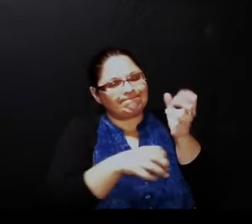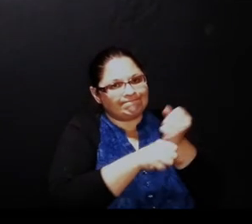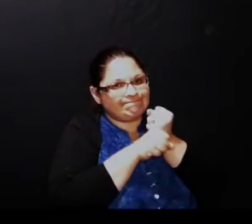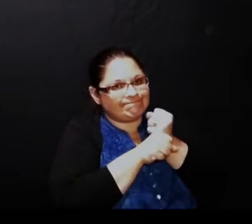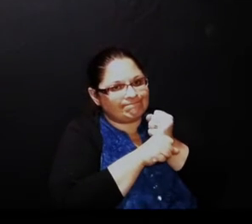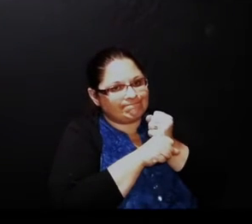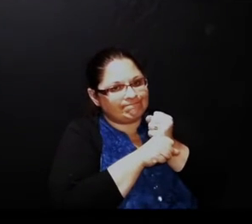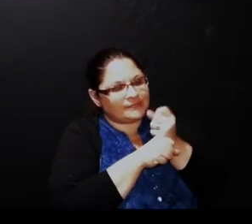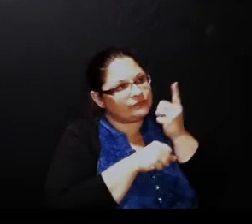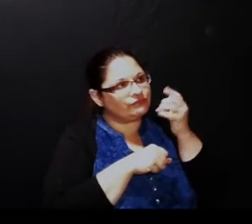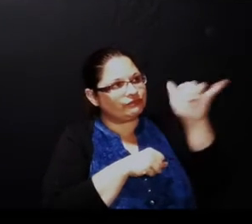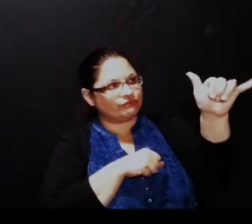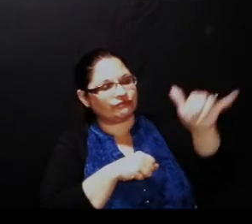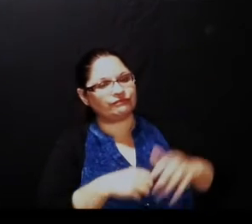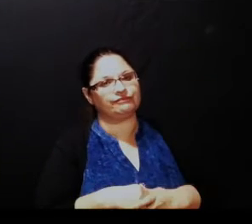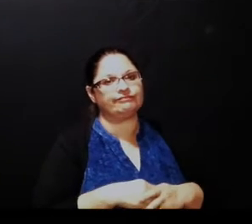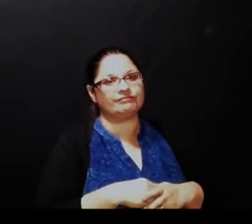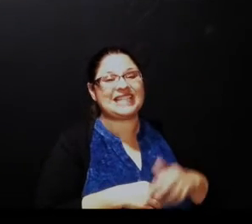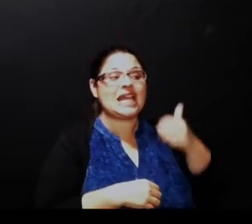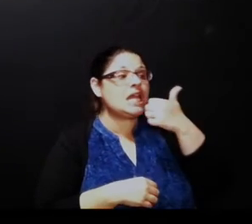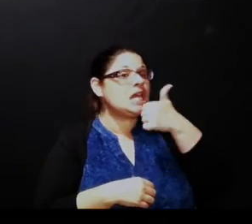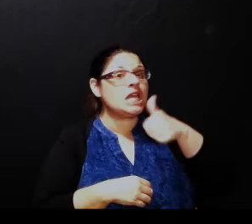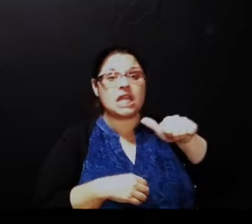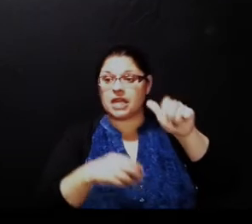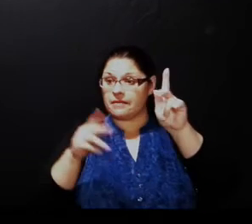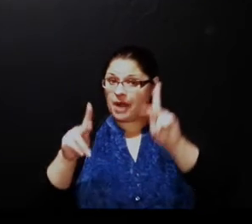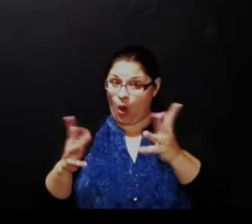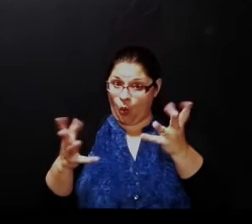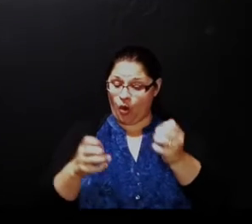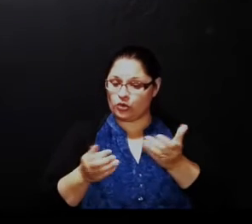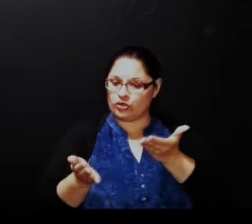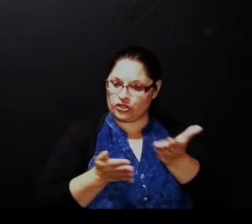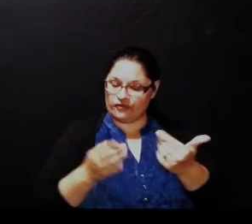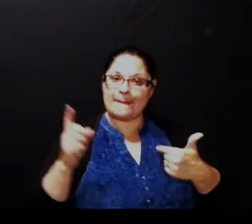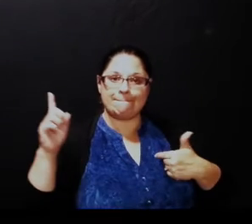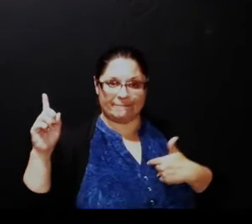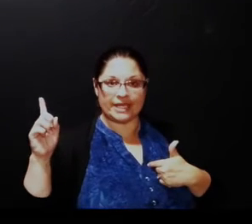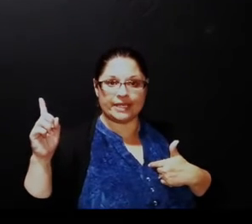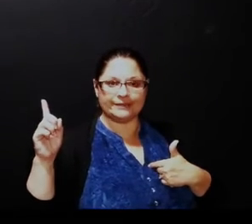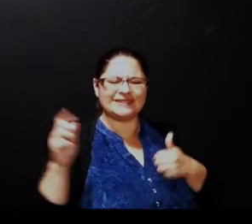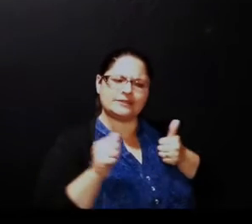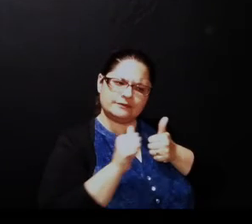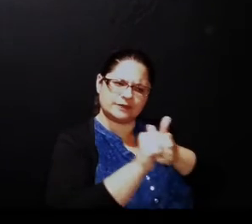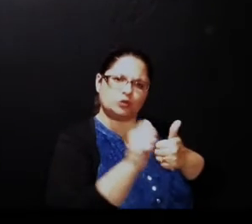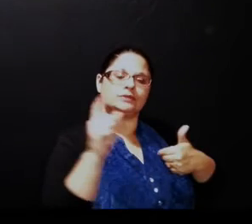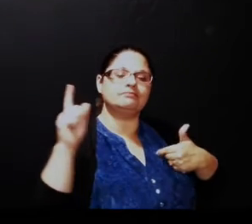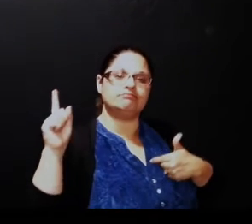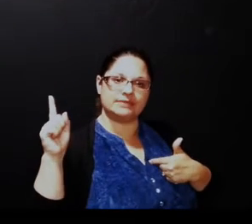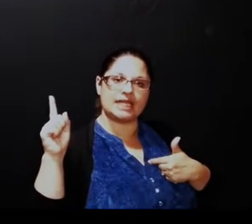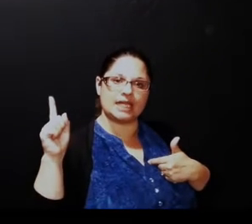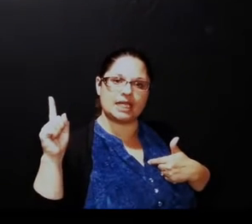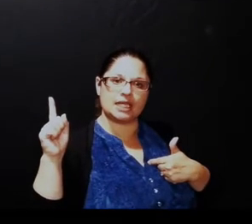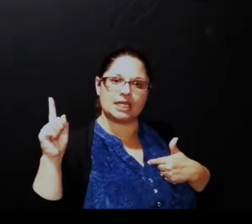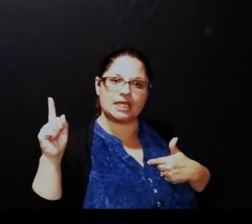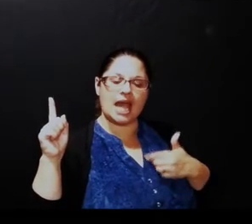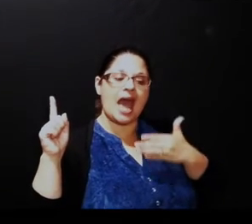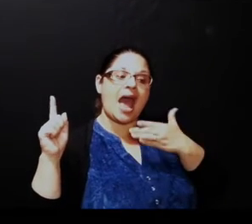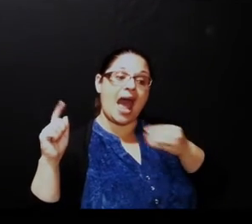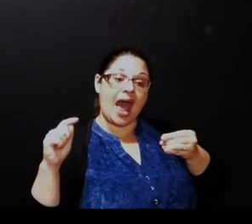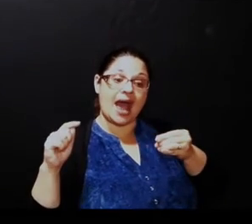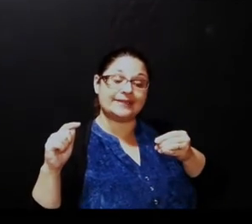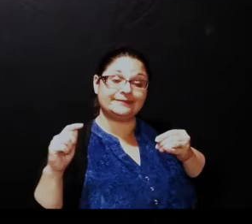man serve me, let him follow me, and where I am, there shall also my servant be. If any man serve